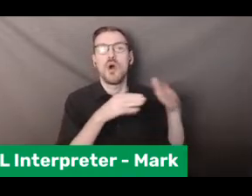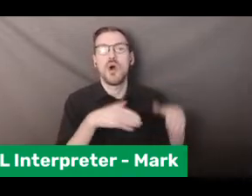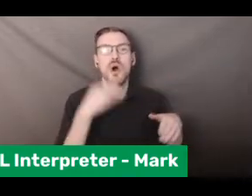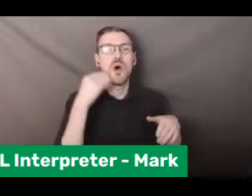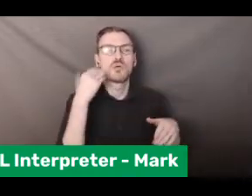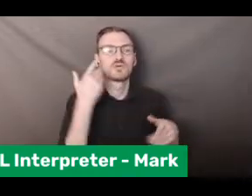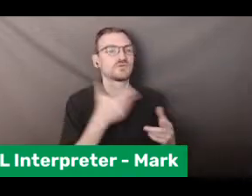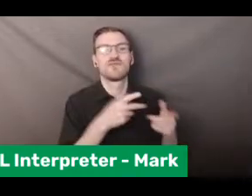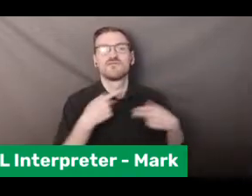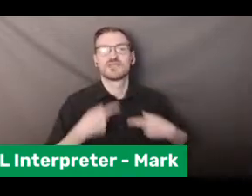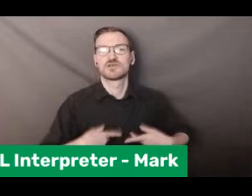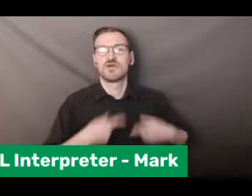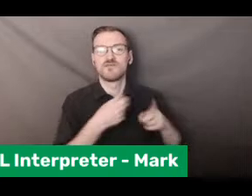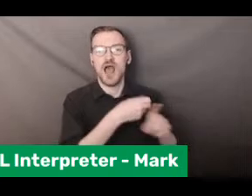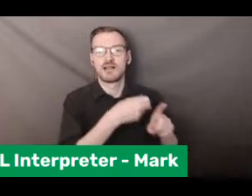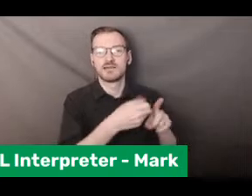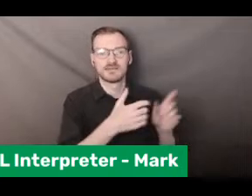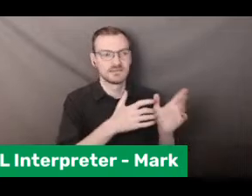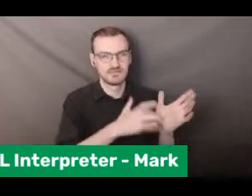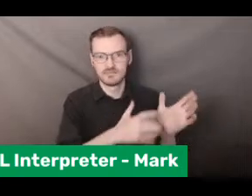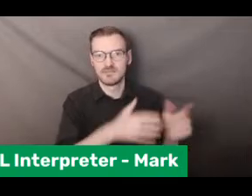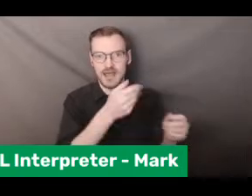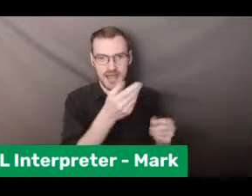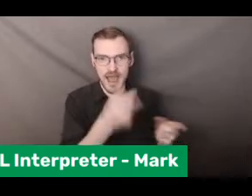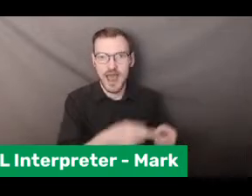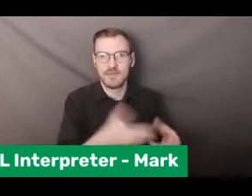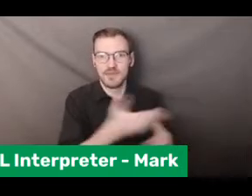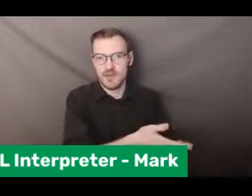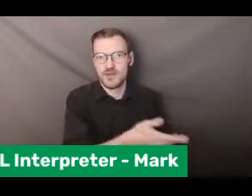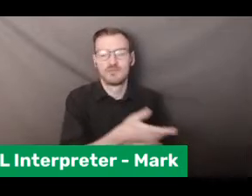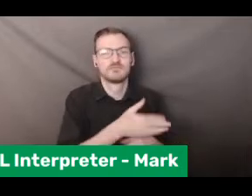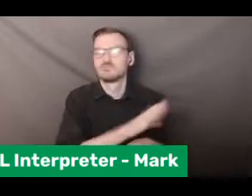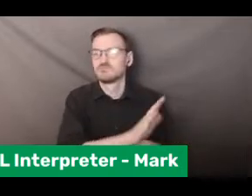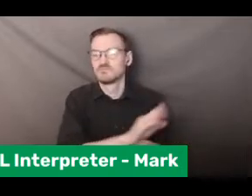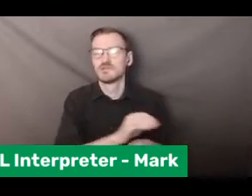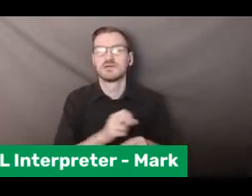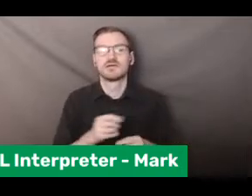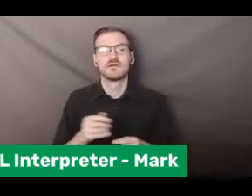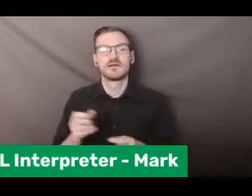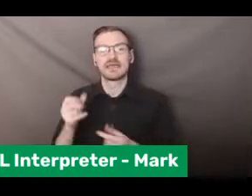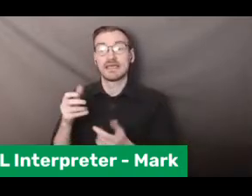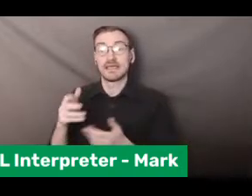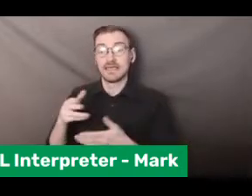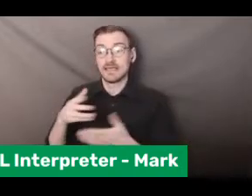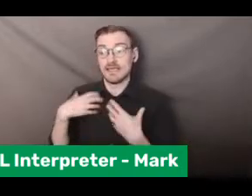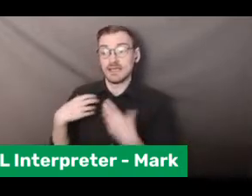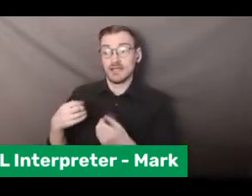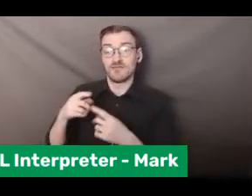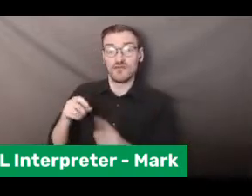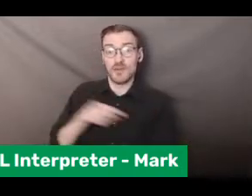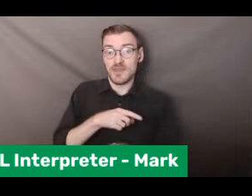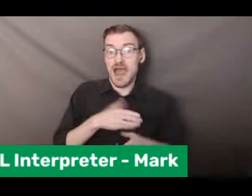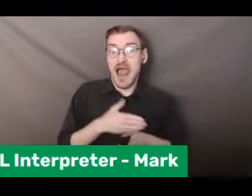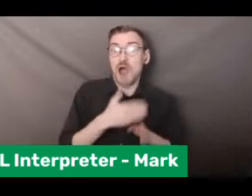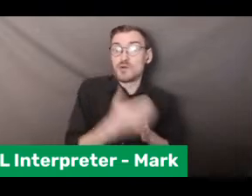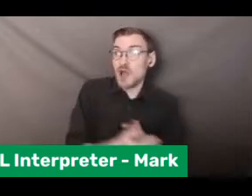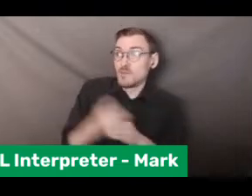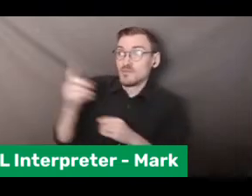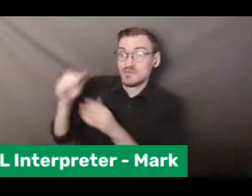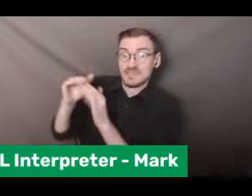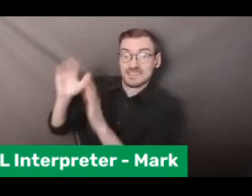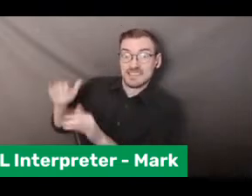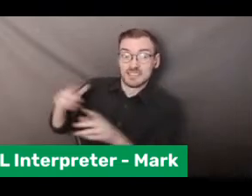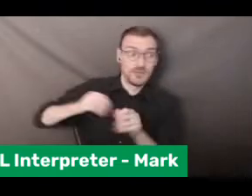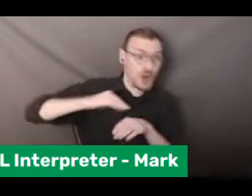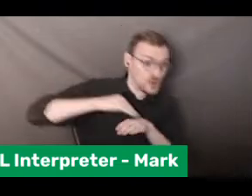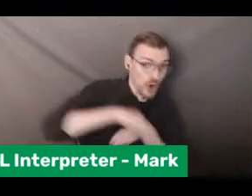healing necessarily from the outcomes of system of oppression. I'm talking about healing from the systems of oppression